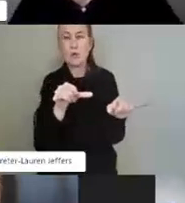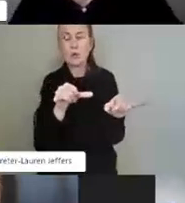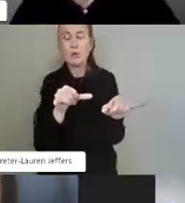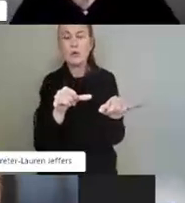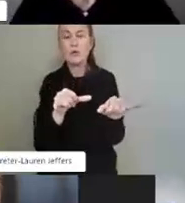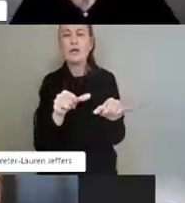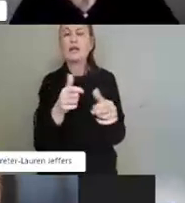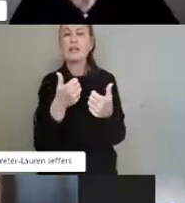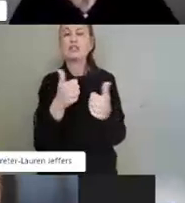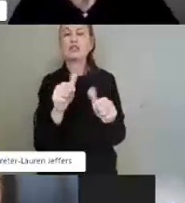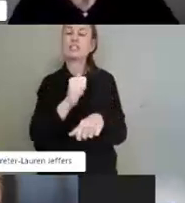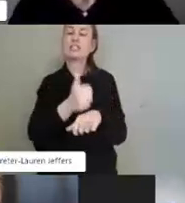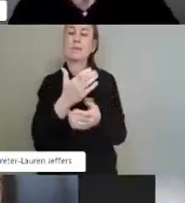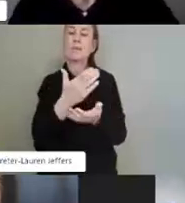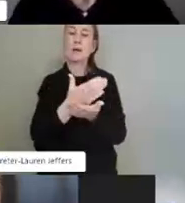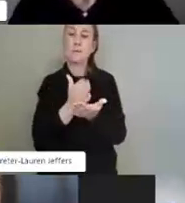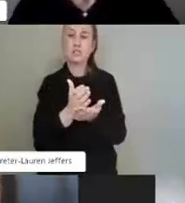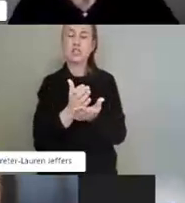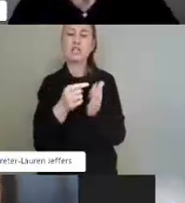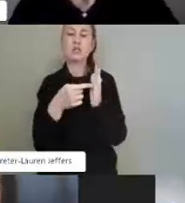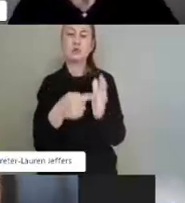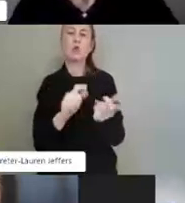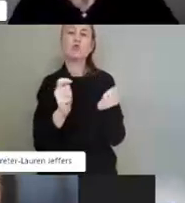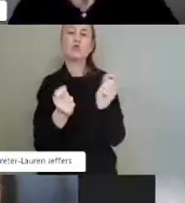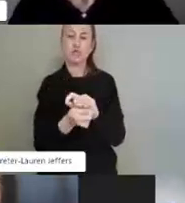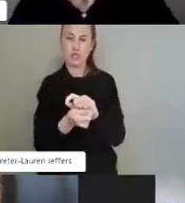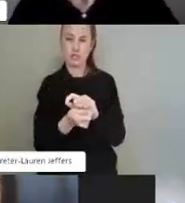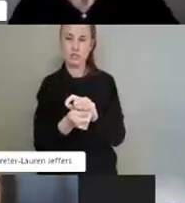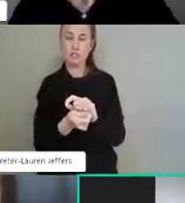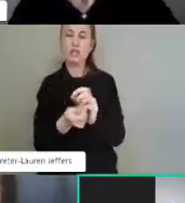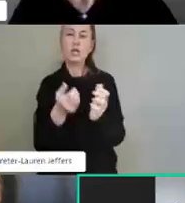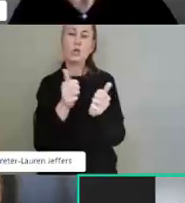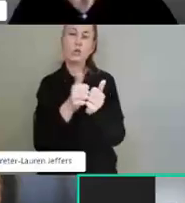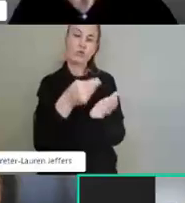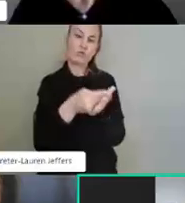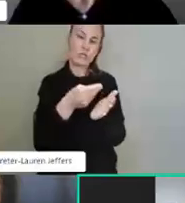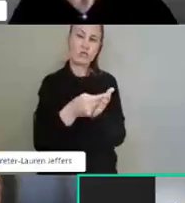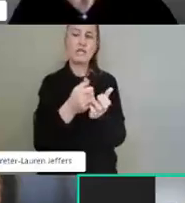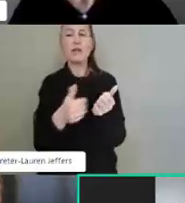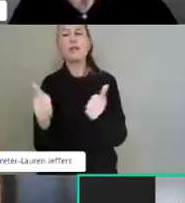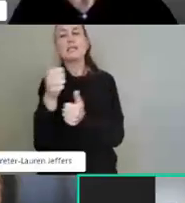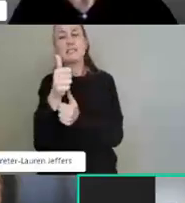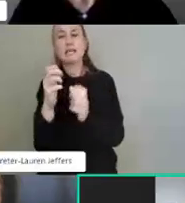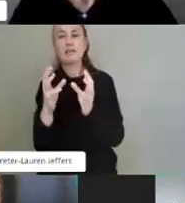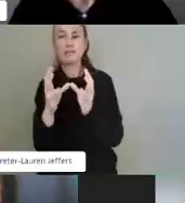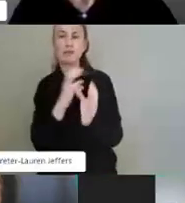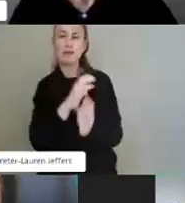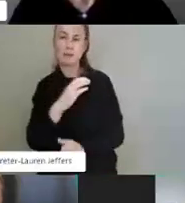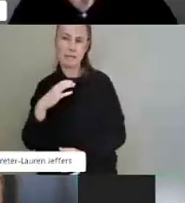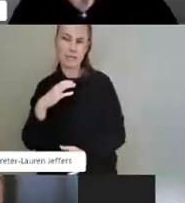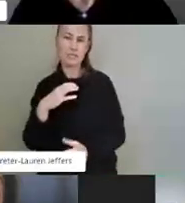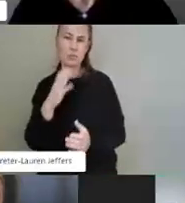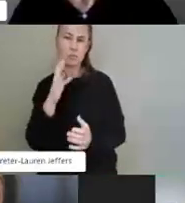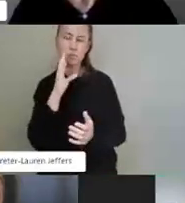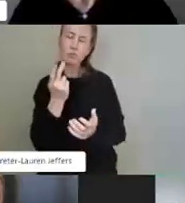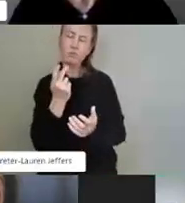budget that reflects that and adopts those changes. And I've done that with the treasurer and the executive committee. We'll cover more detail on that in the future. Anna can kind of go